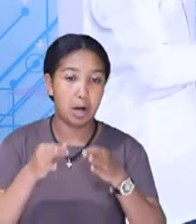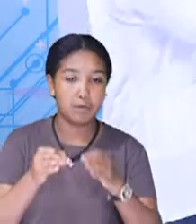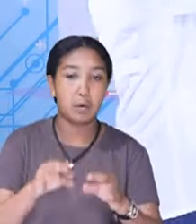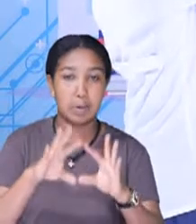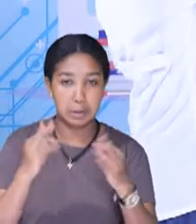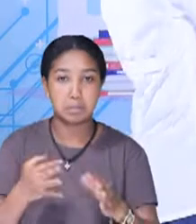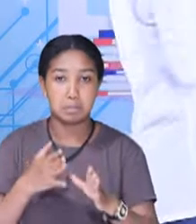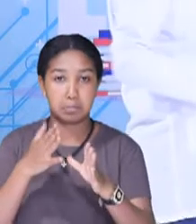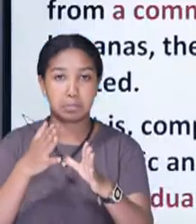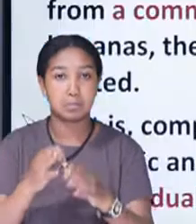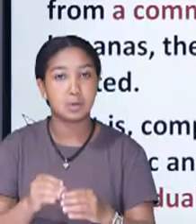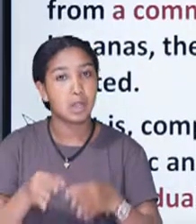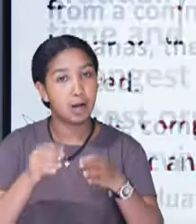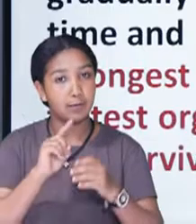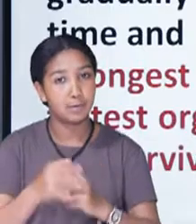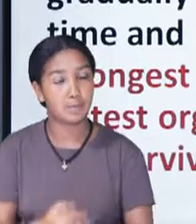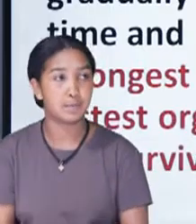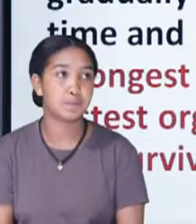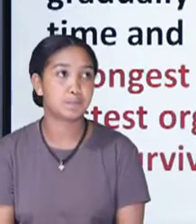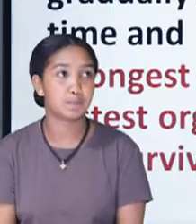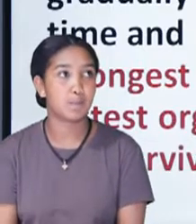time or gradually.